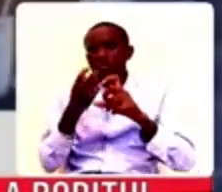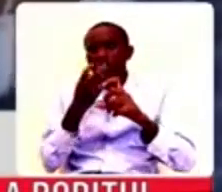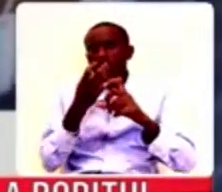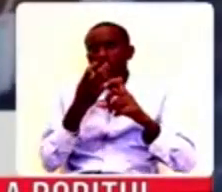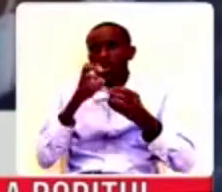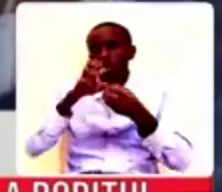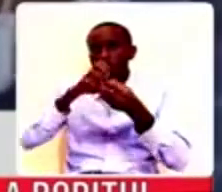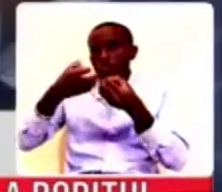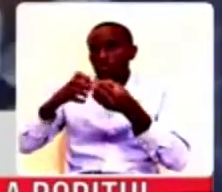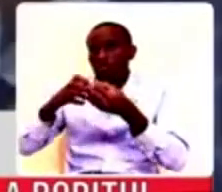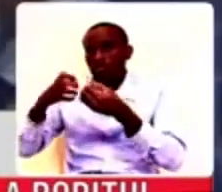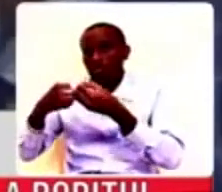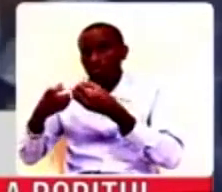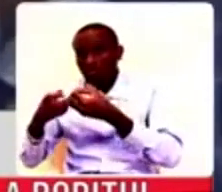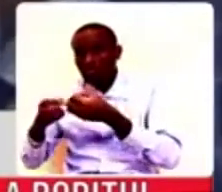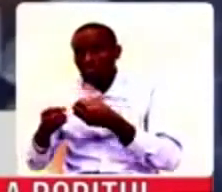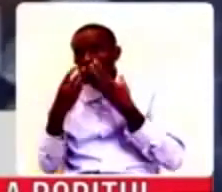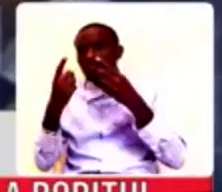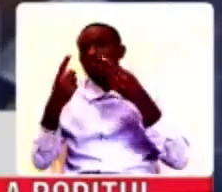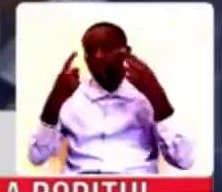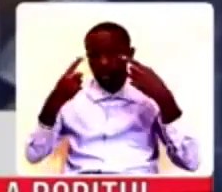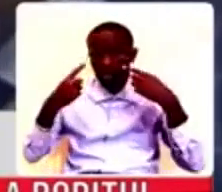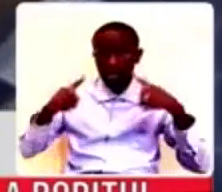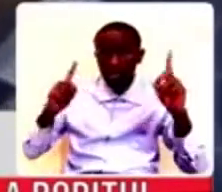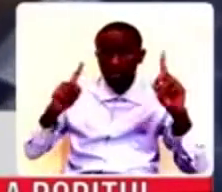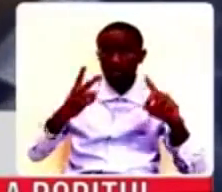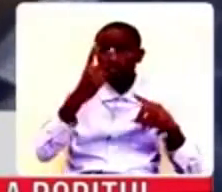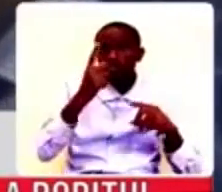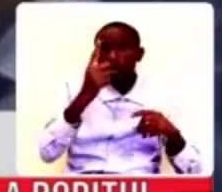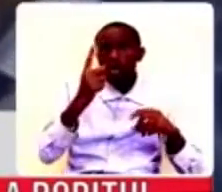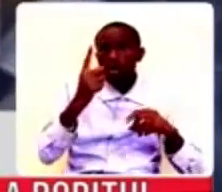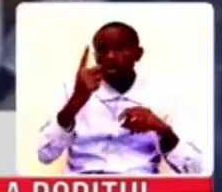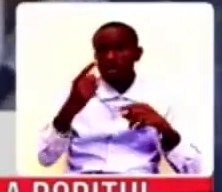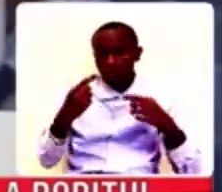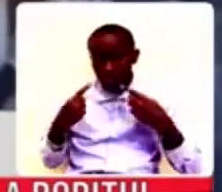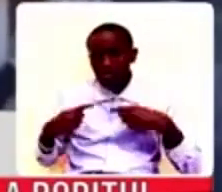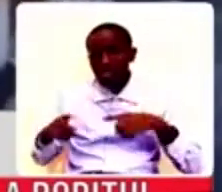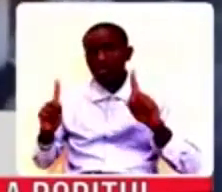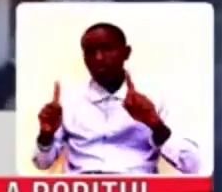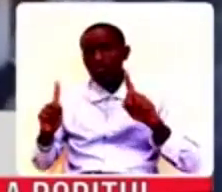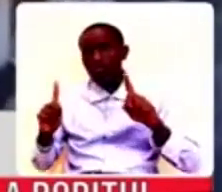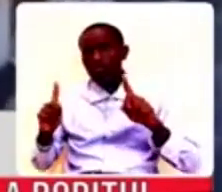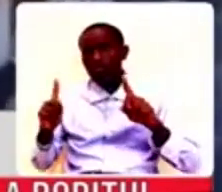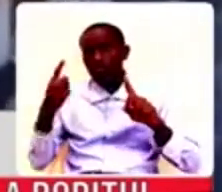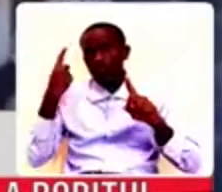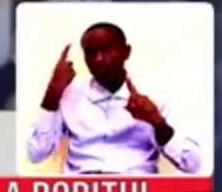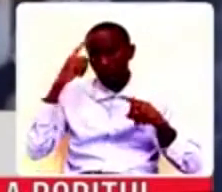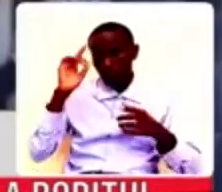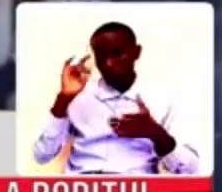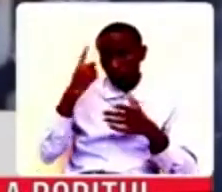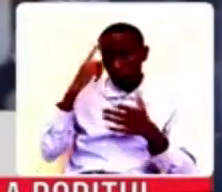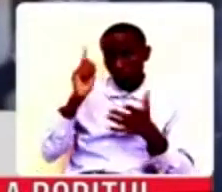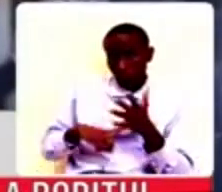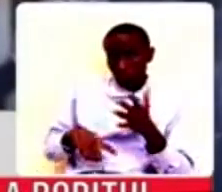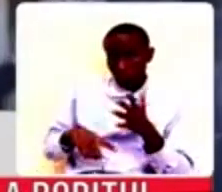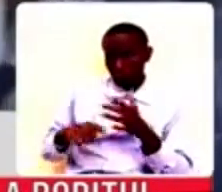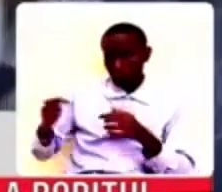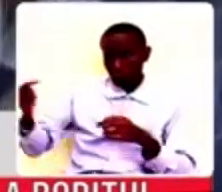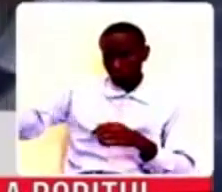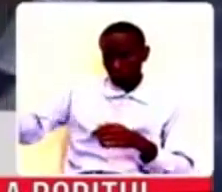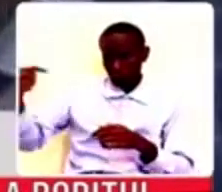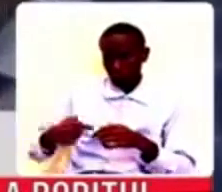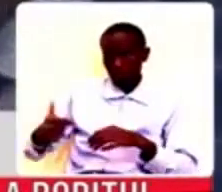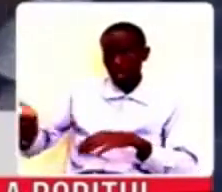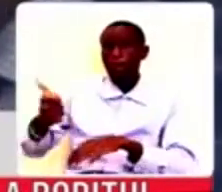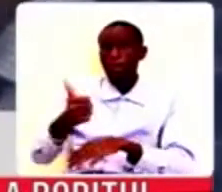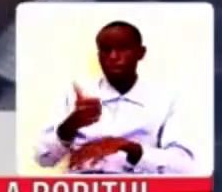notice, 21 days notice as per the constitution of the party, for a delegate congress to elect the president